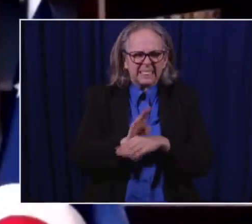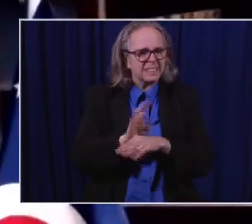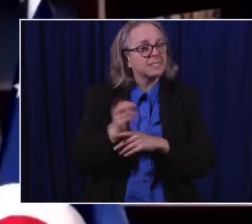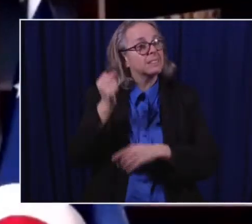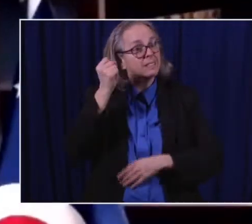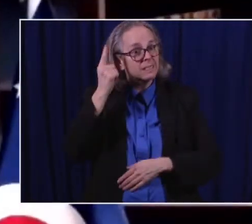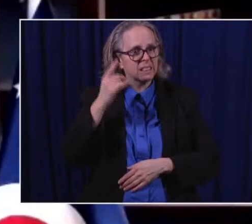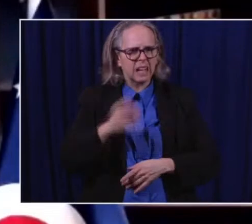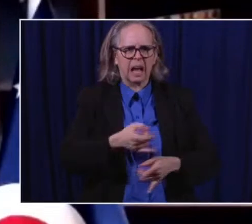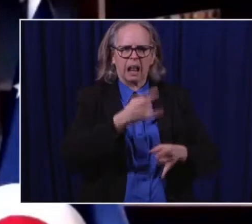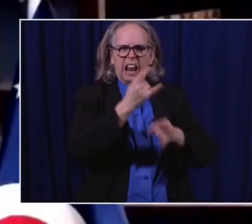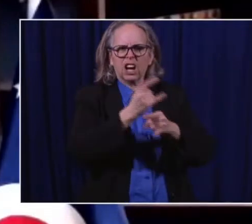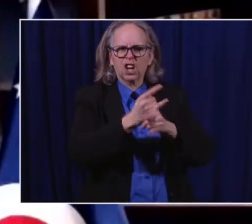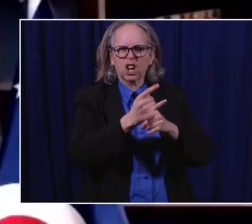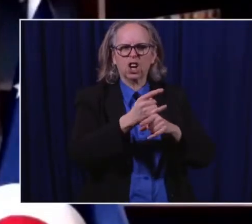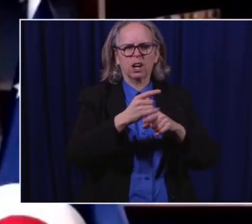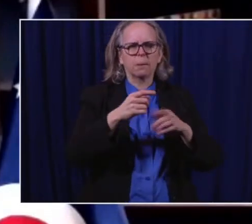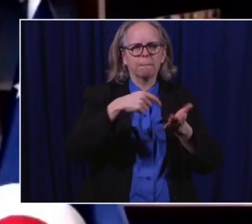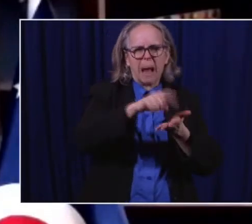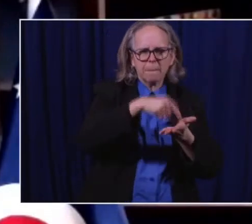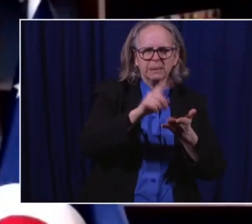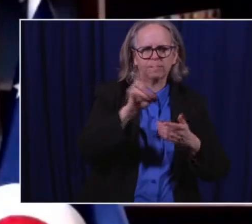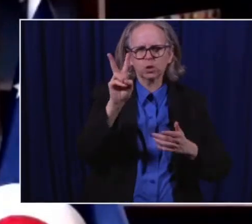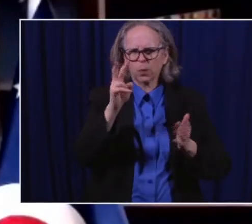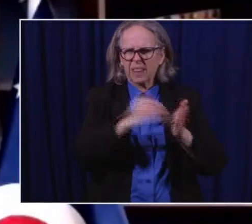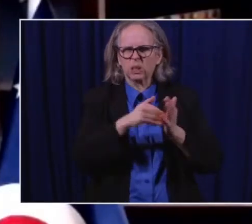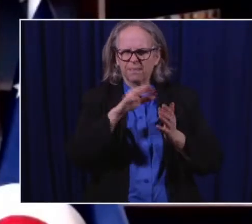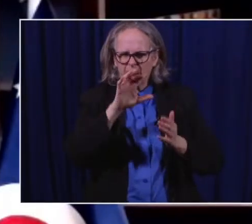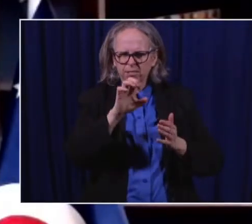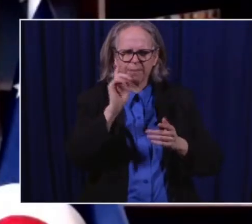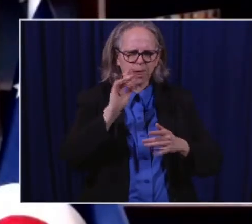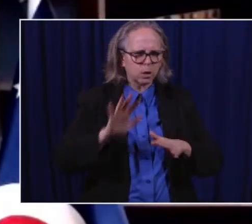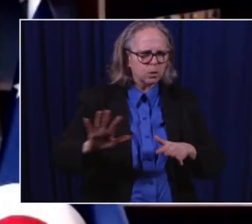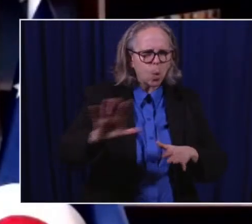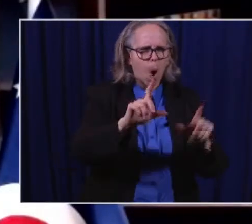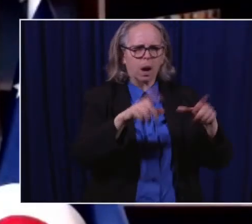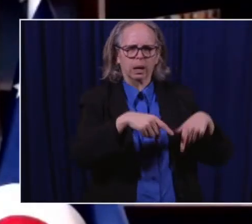payments, 25-hour payments for situations where